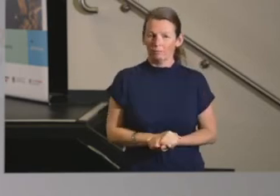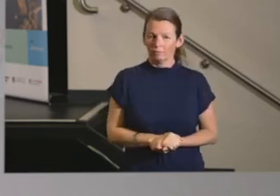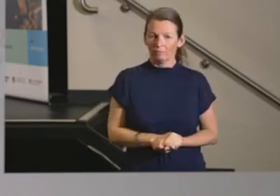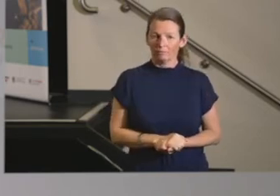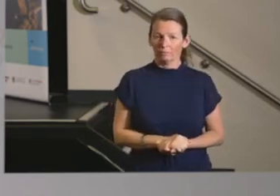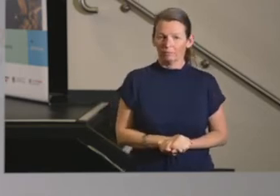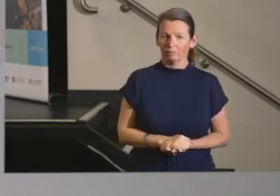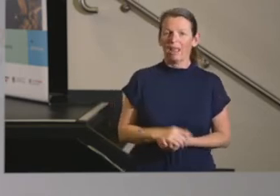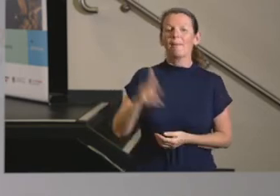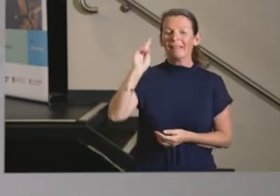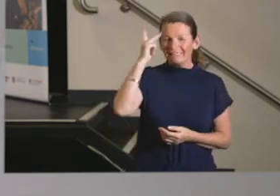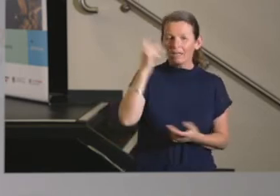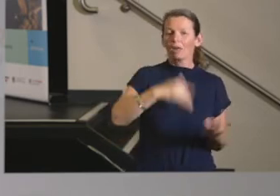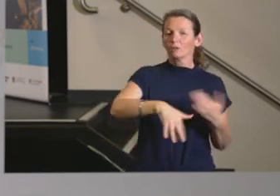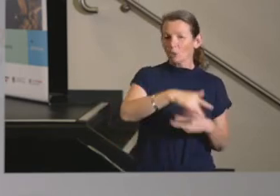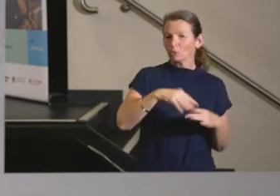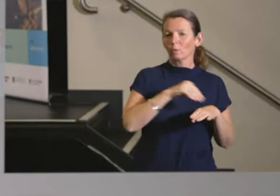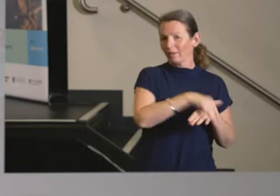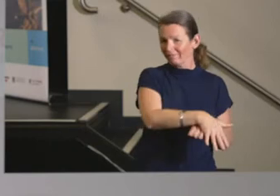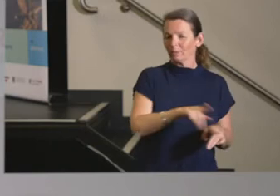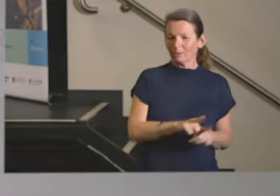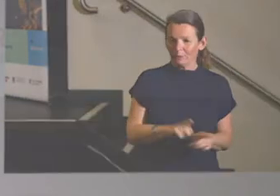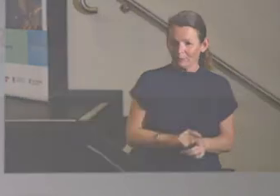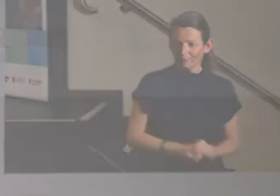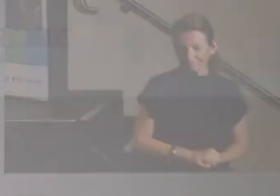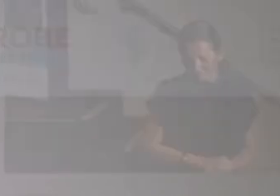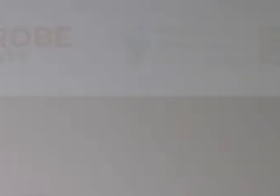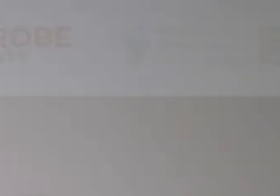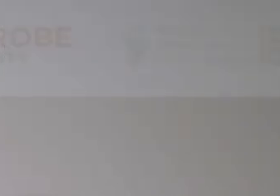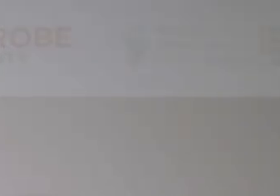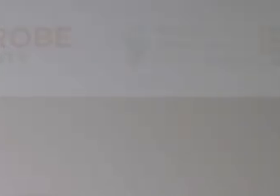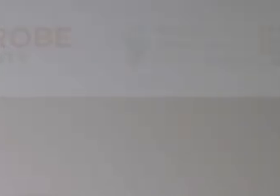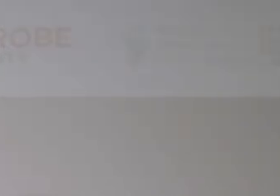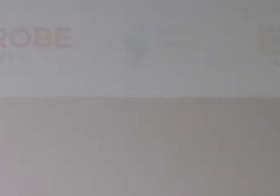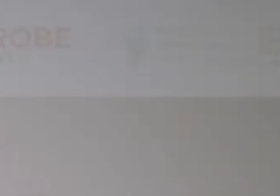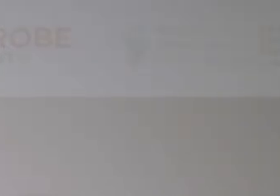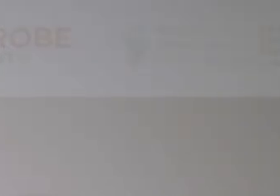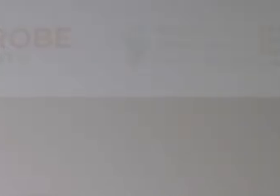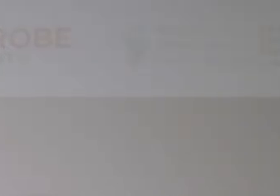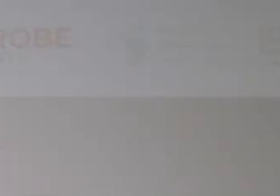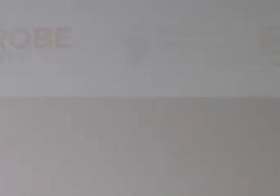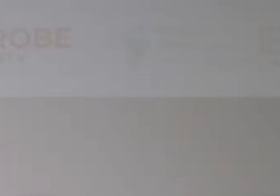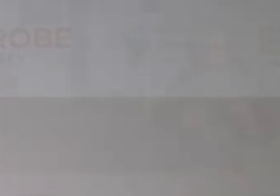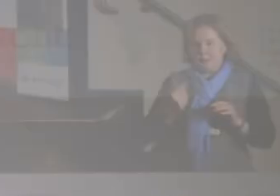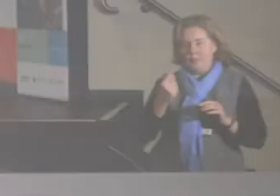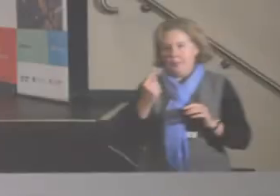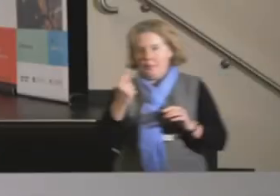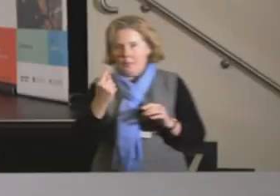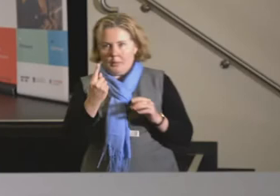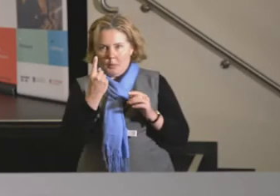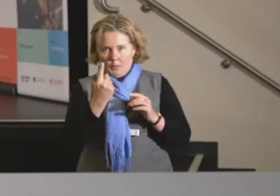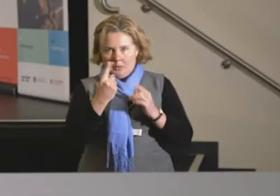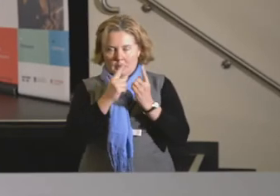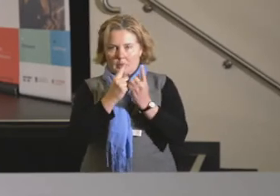when it comes to intersectionality, there's one major challenge, which I think has already been picked up on already, and I think there are three things that we're constantly trying to